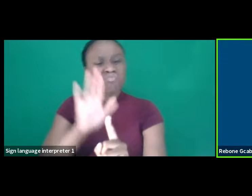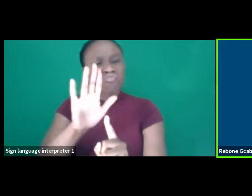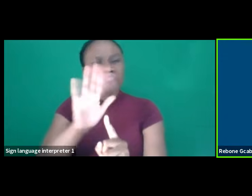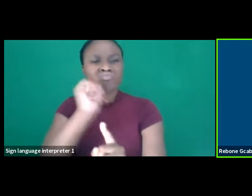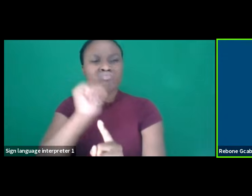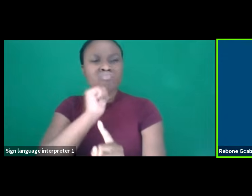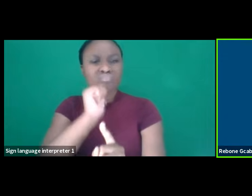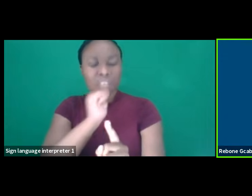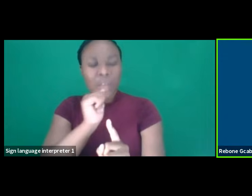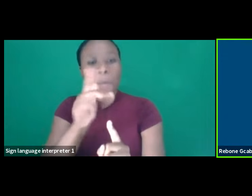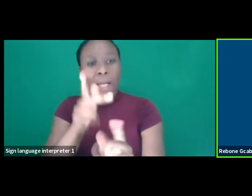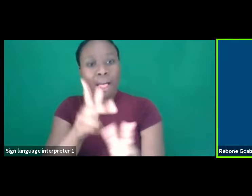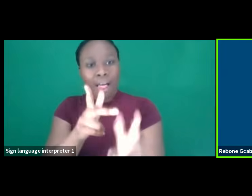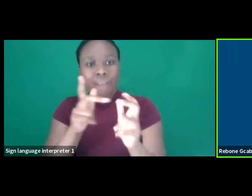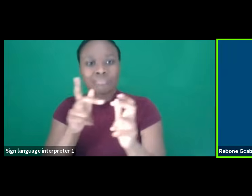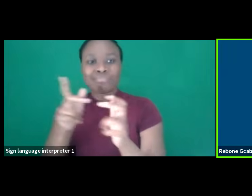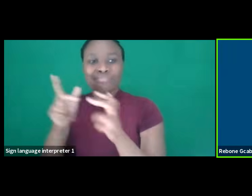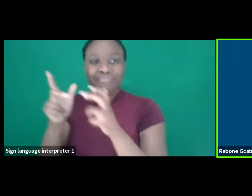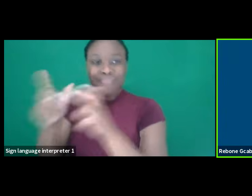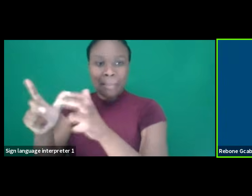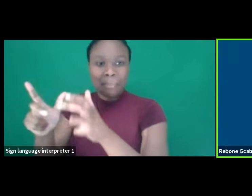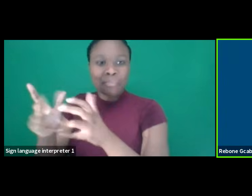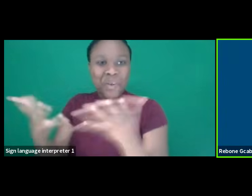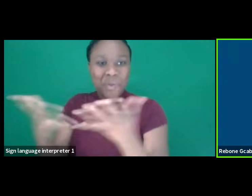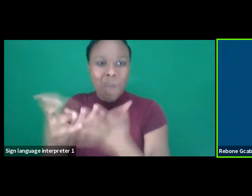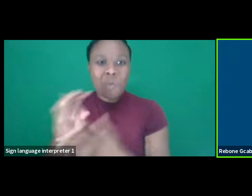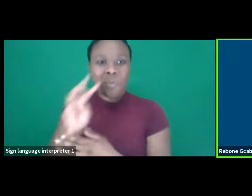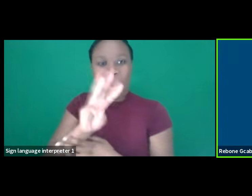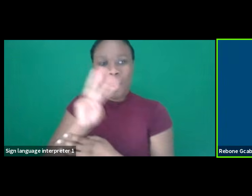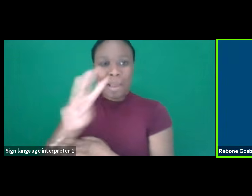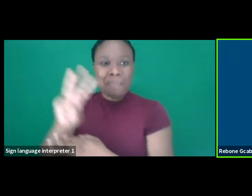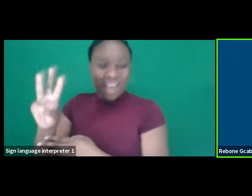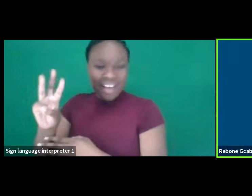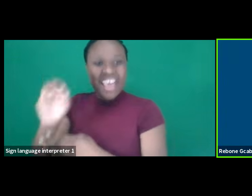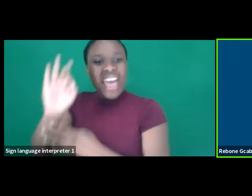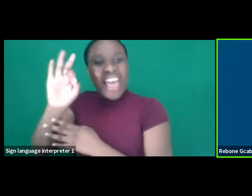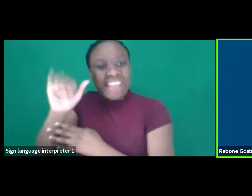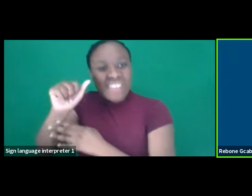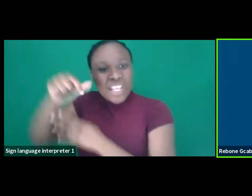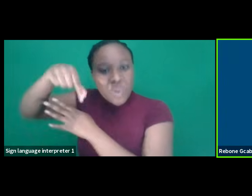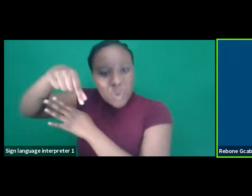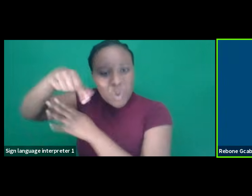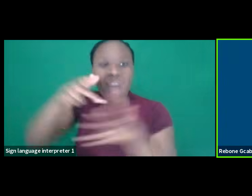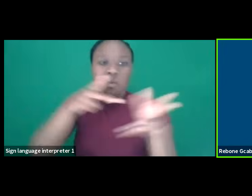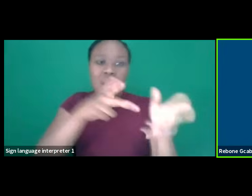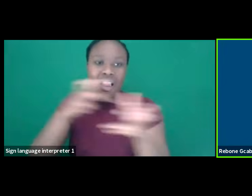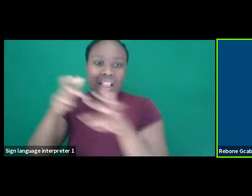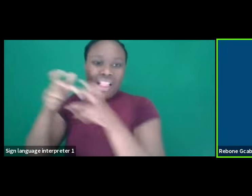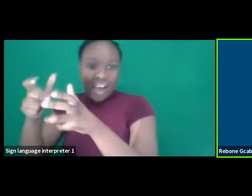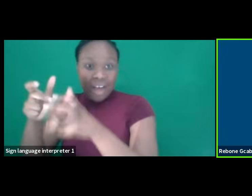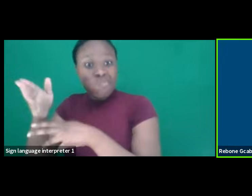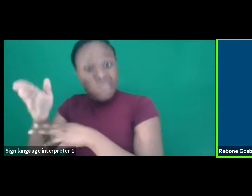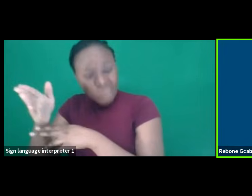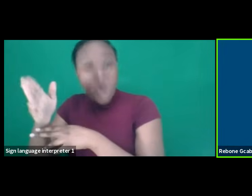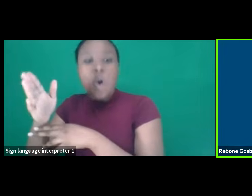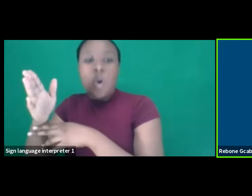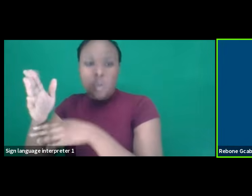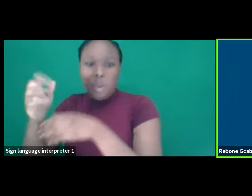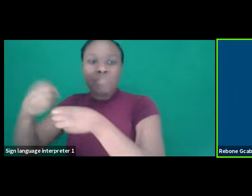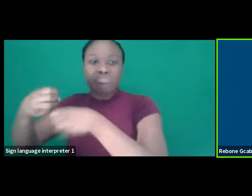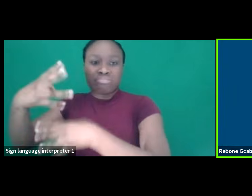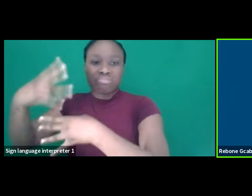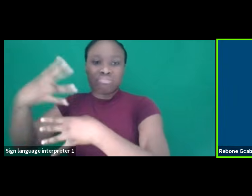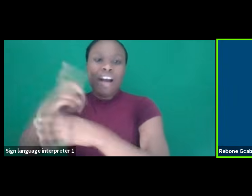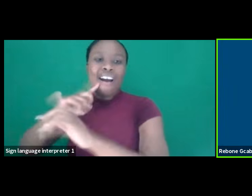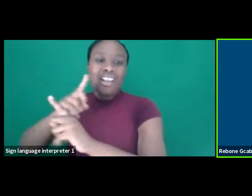further and put them on the Q&A, and you will answer each and every one of them so that we can be able to